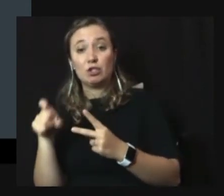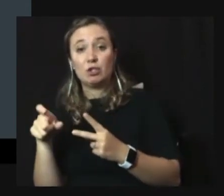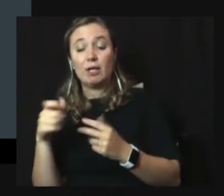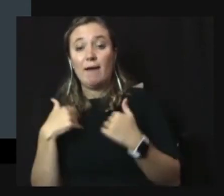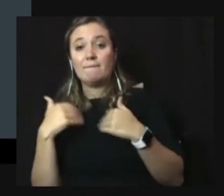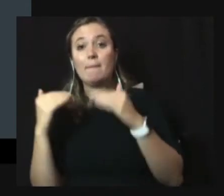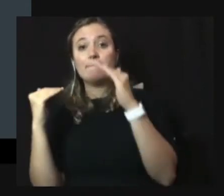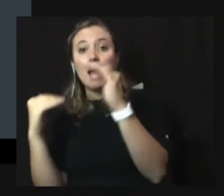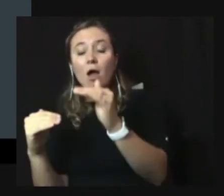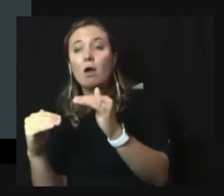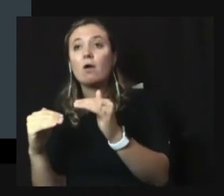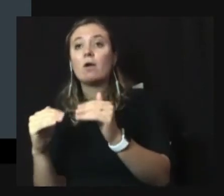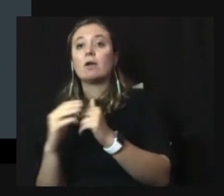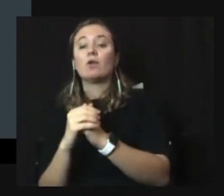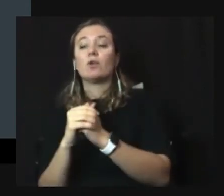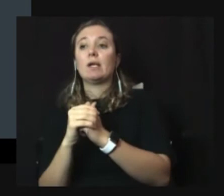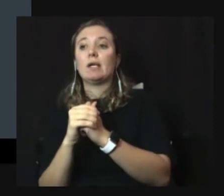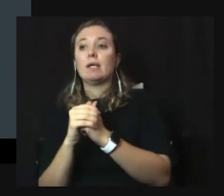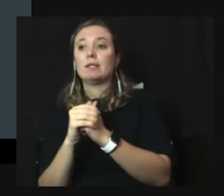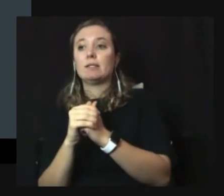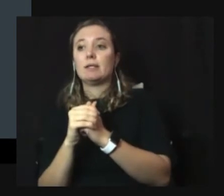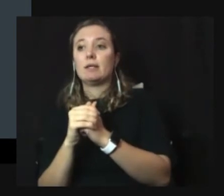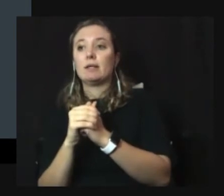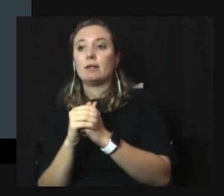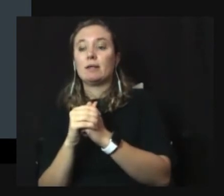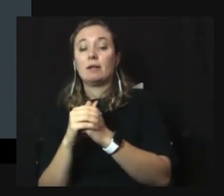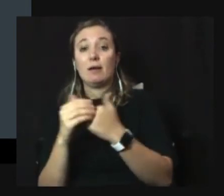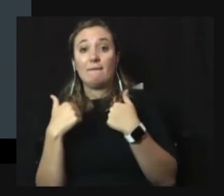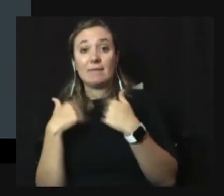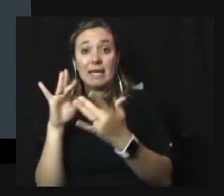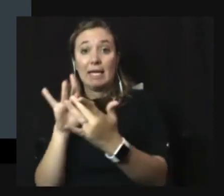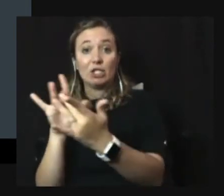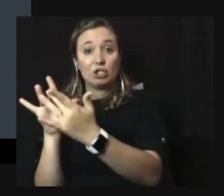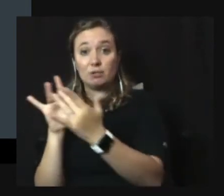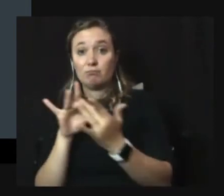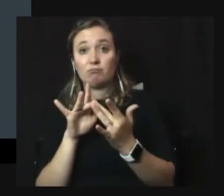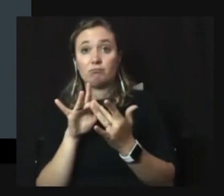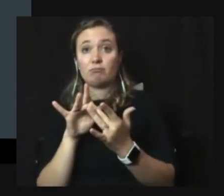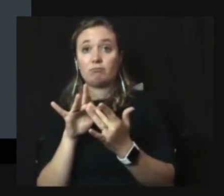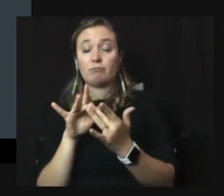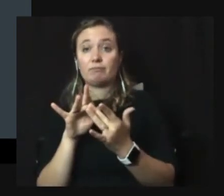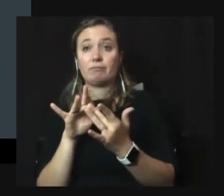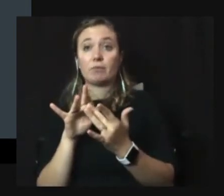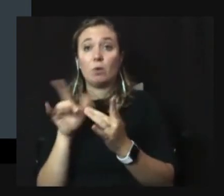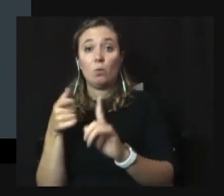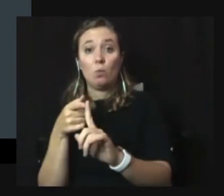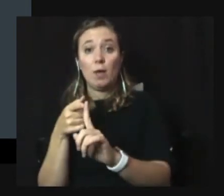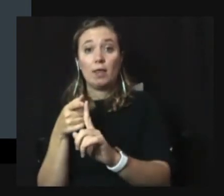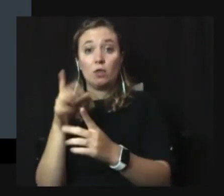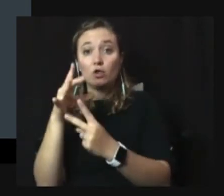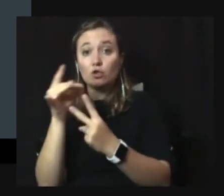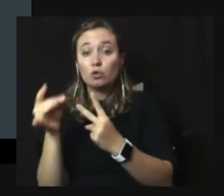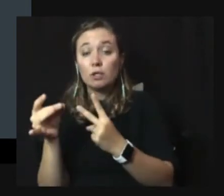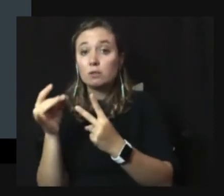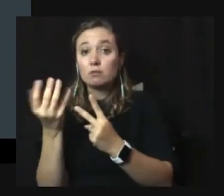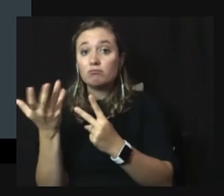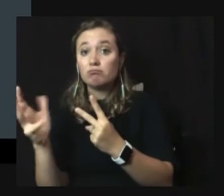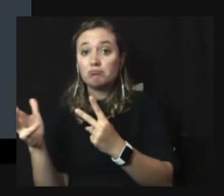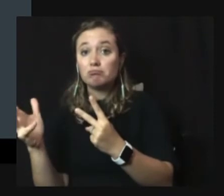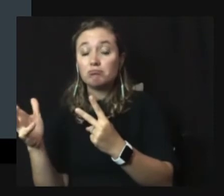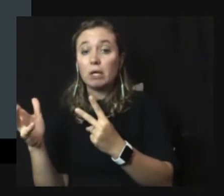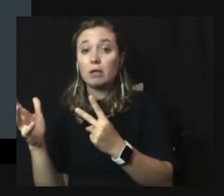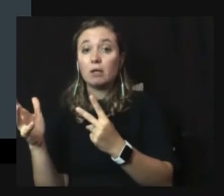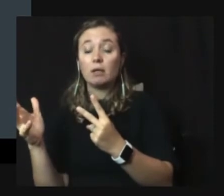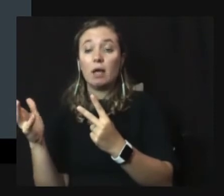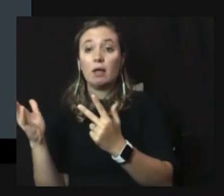of attachment, should involve connection. And when the choice is over, or when we've made